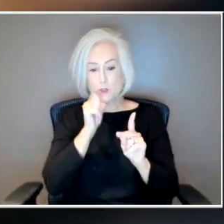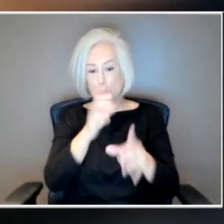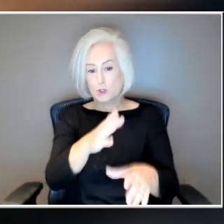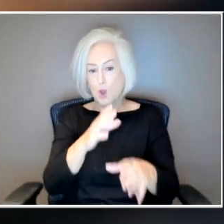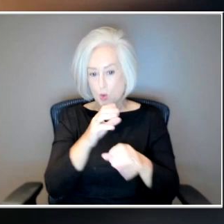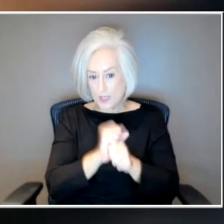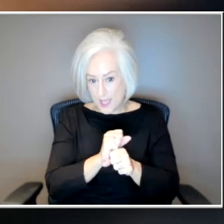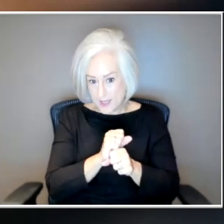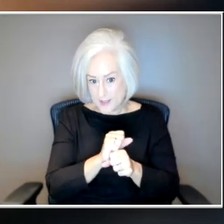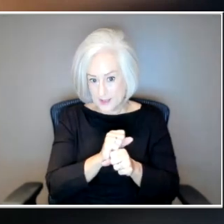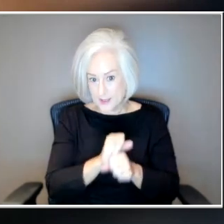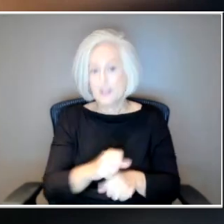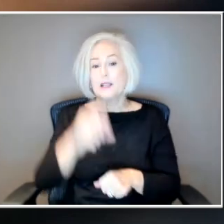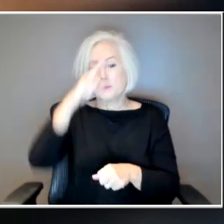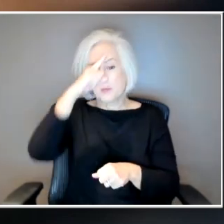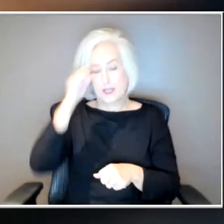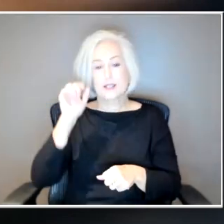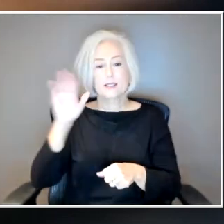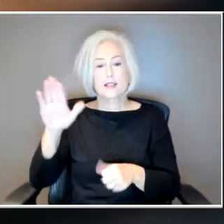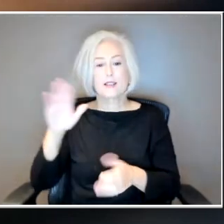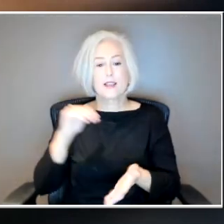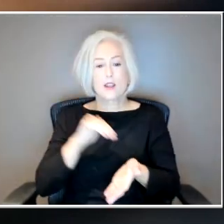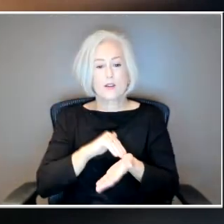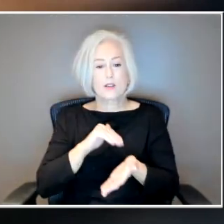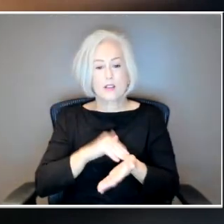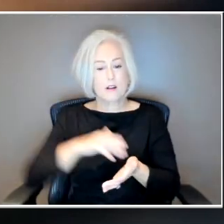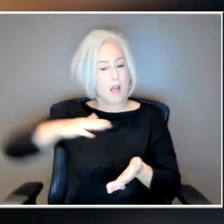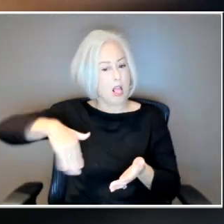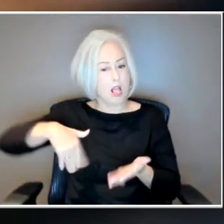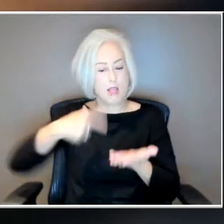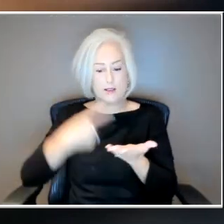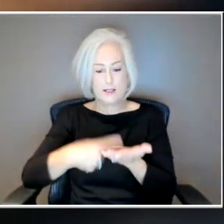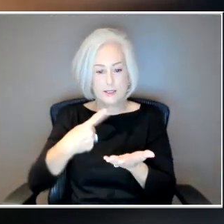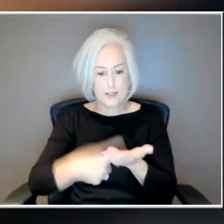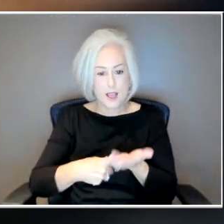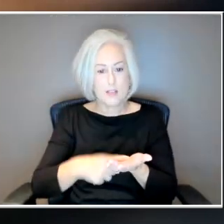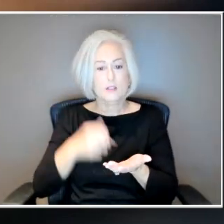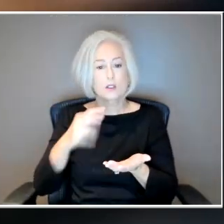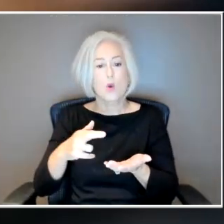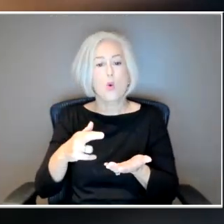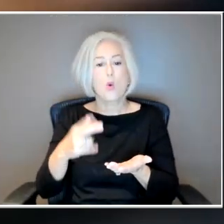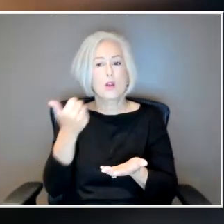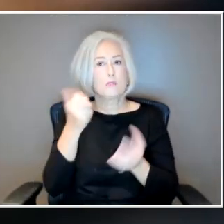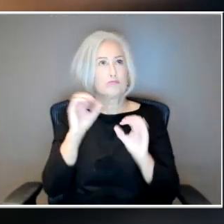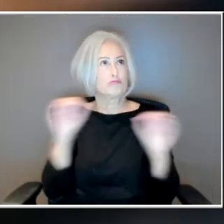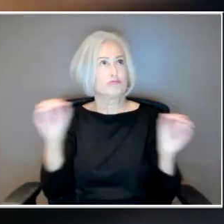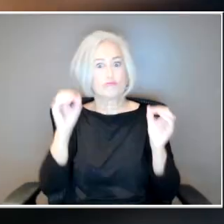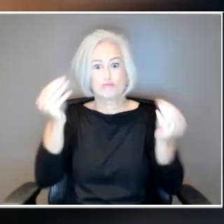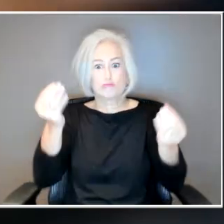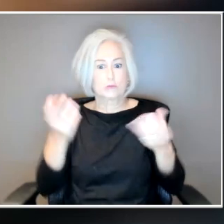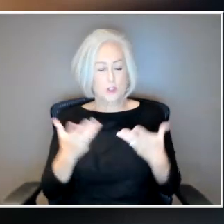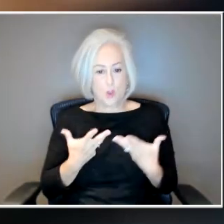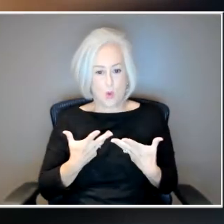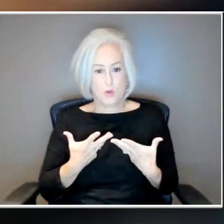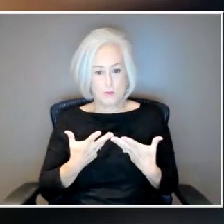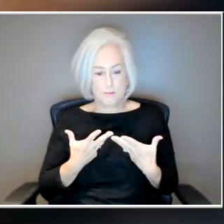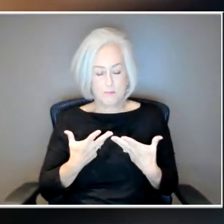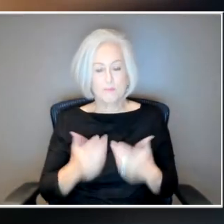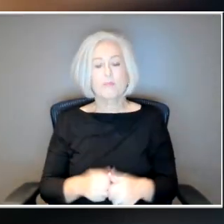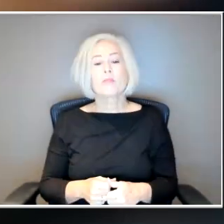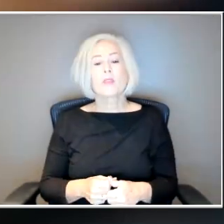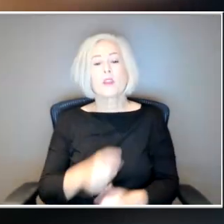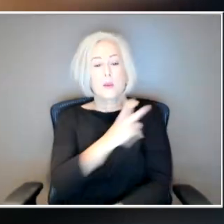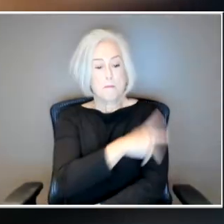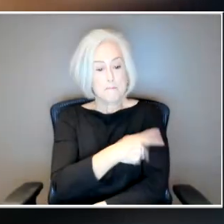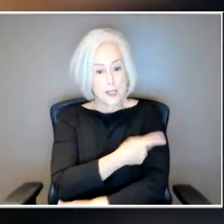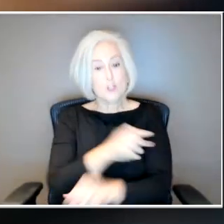is because their healthcare providers just haven't discussed them, or it hasn't been communicated in a way that's clear. And so patients